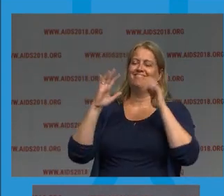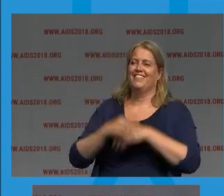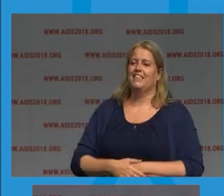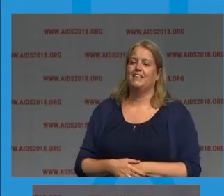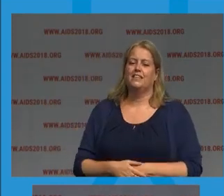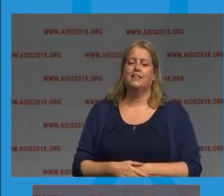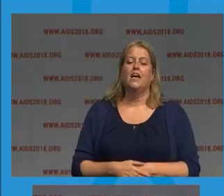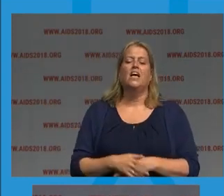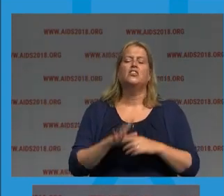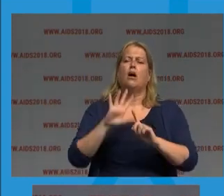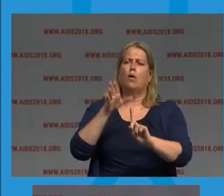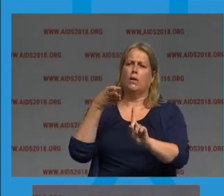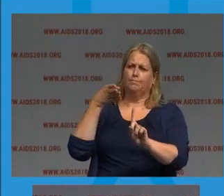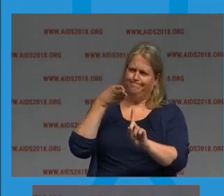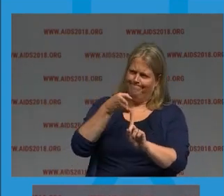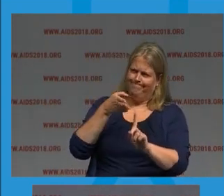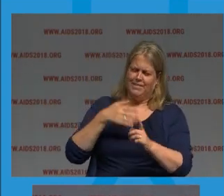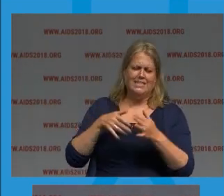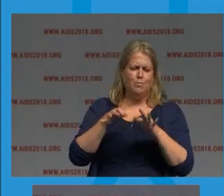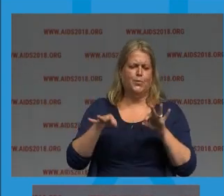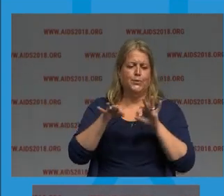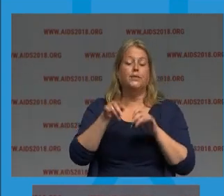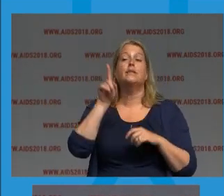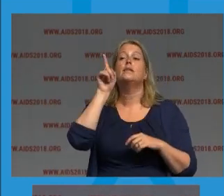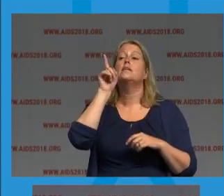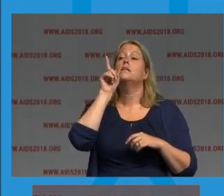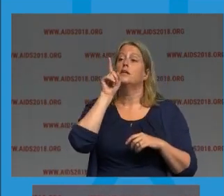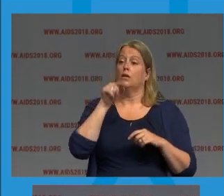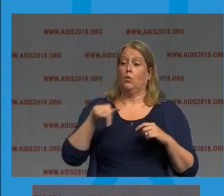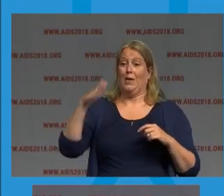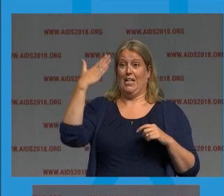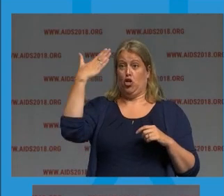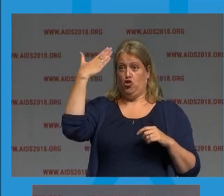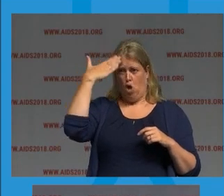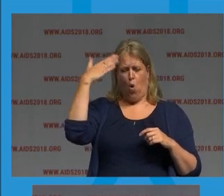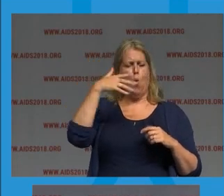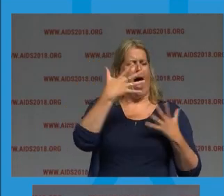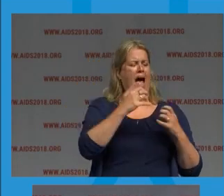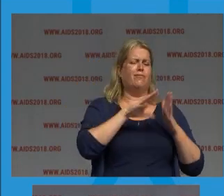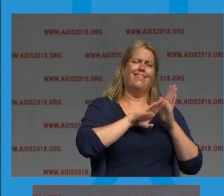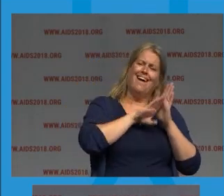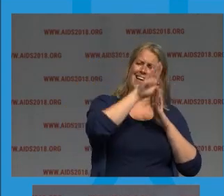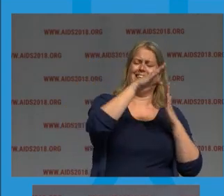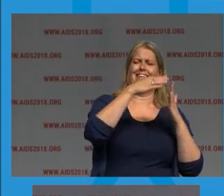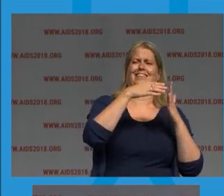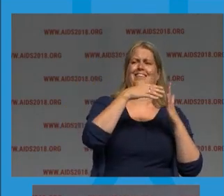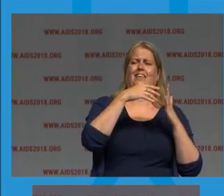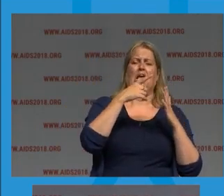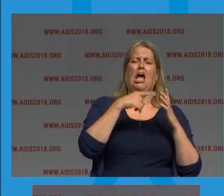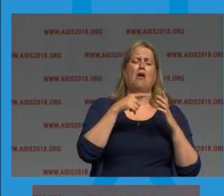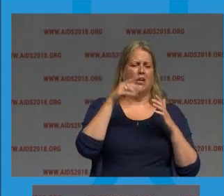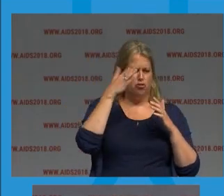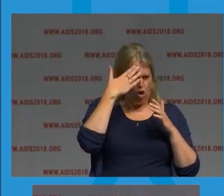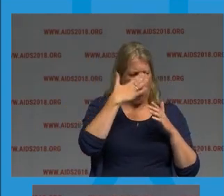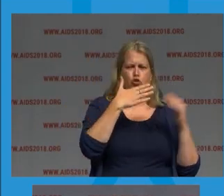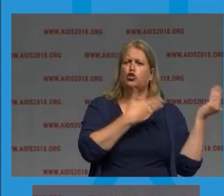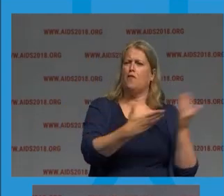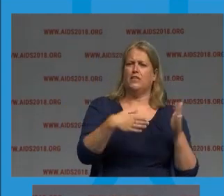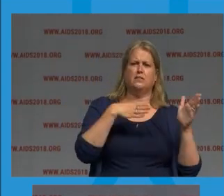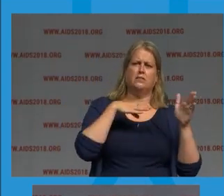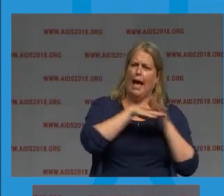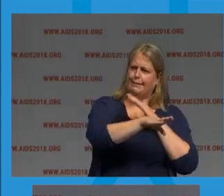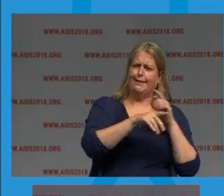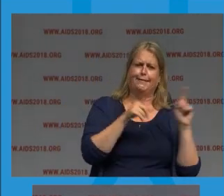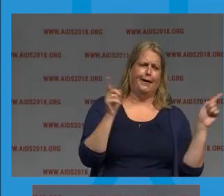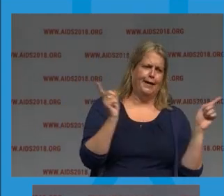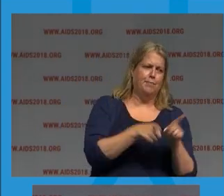So just to make this point, because I think it's an important one, that even in a setting where we know burden to be high, we know access to services to be limited, we see that